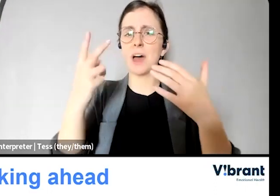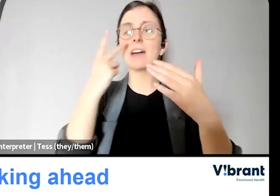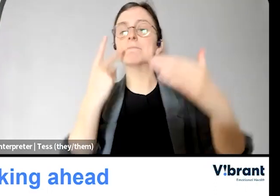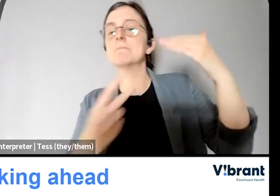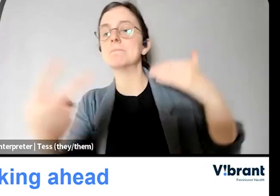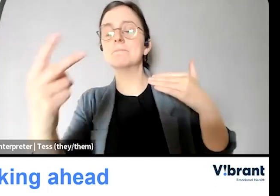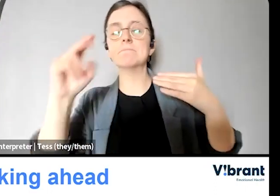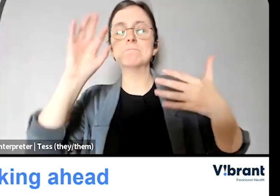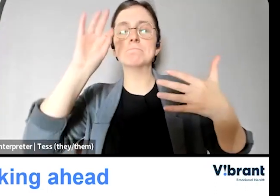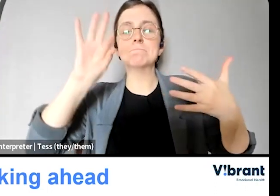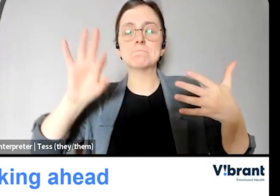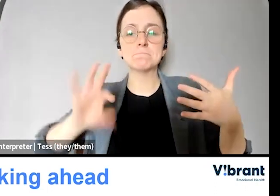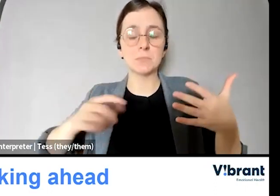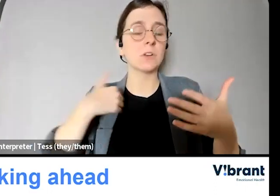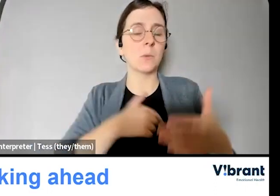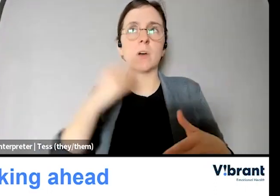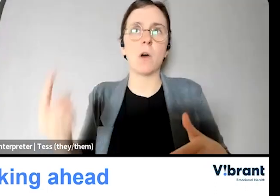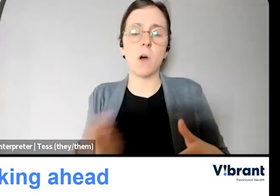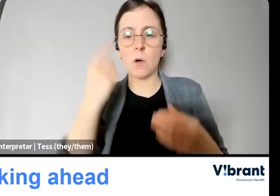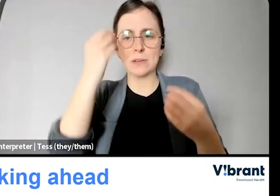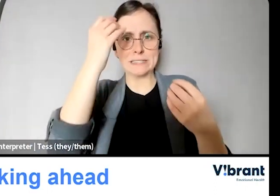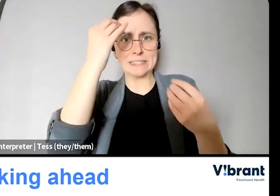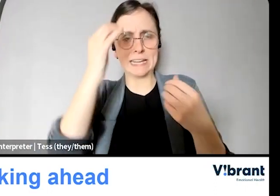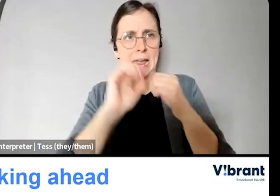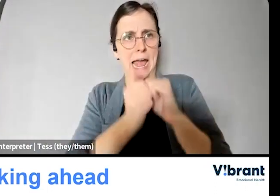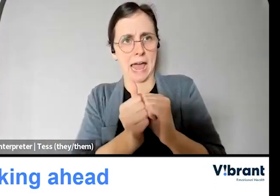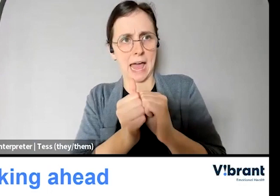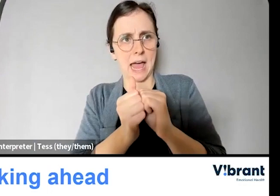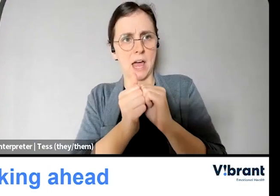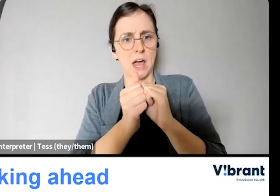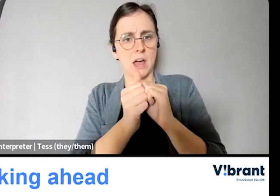are always thinking through how are we making sure that